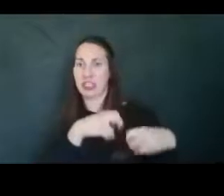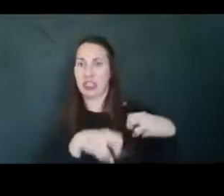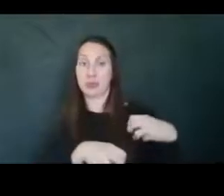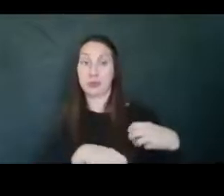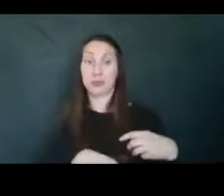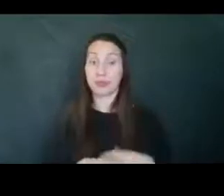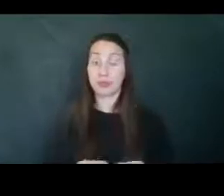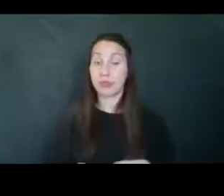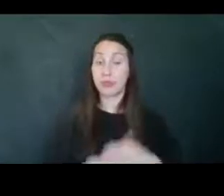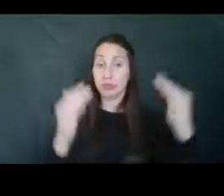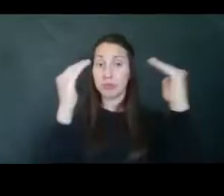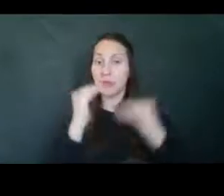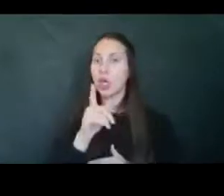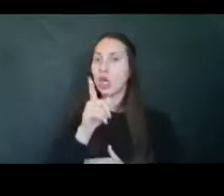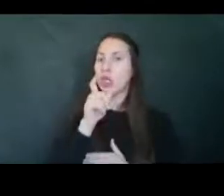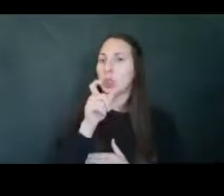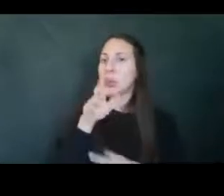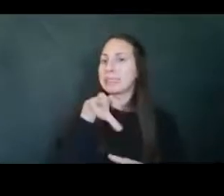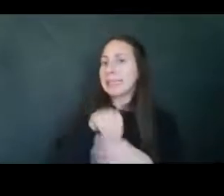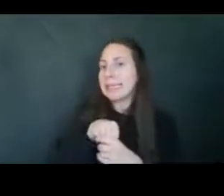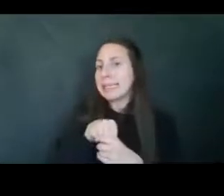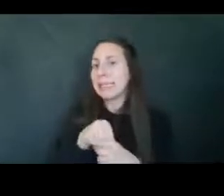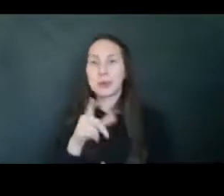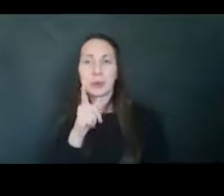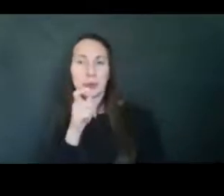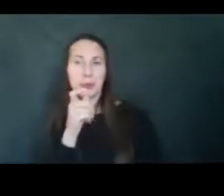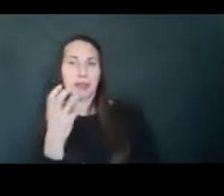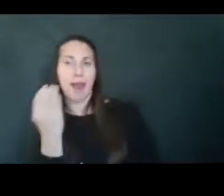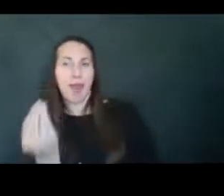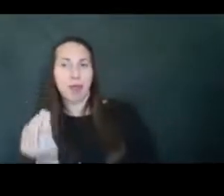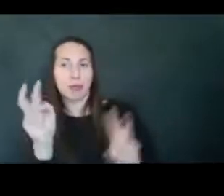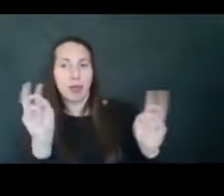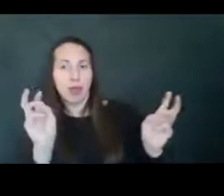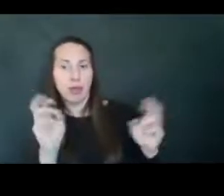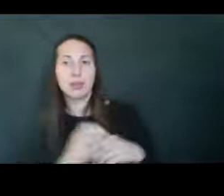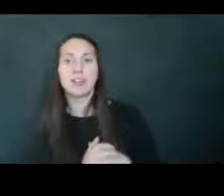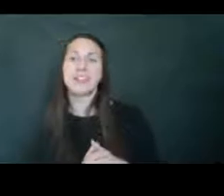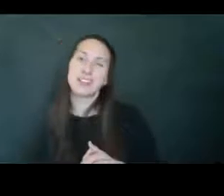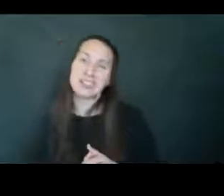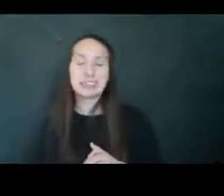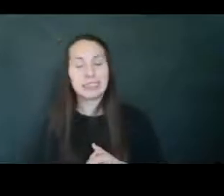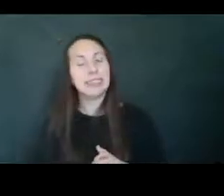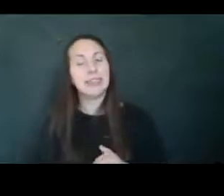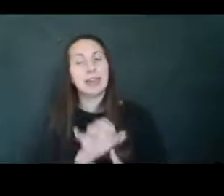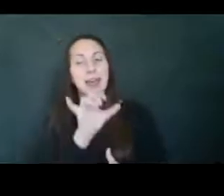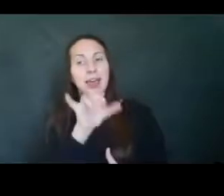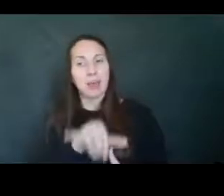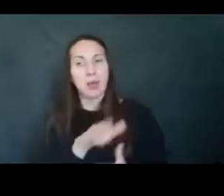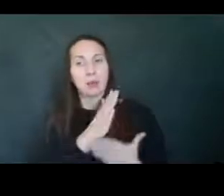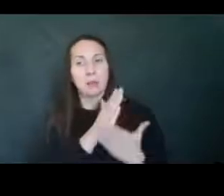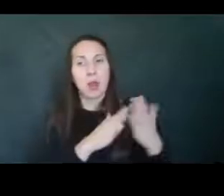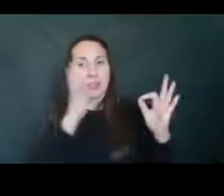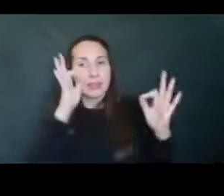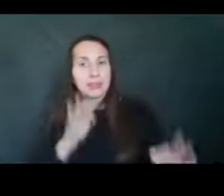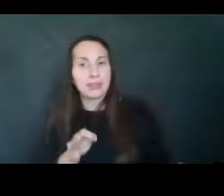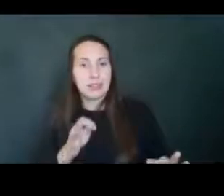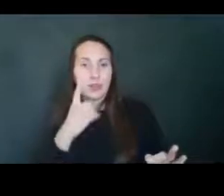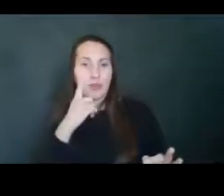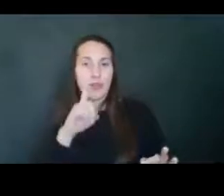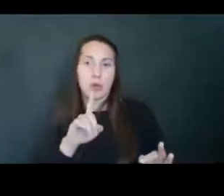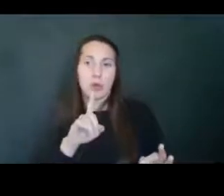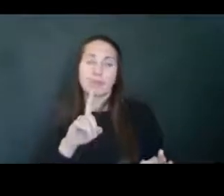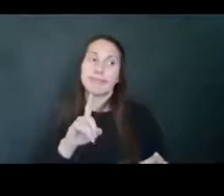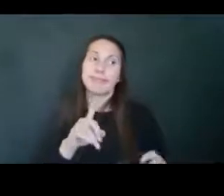out, you know, was an issue. I mean, as I mentioned, that was partly a decision in terms of the target, but it was